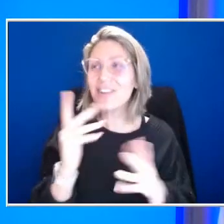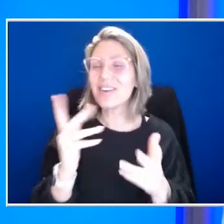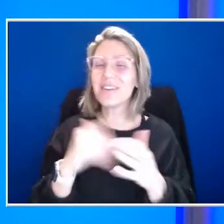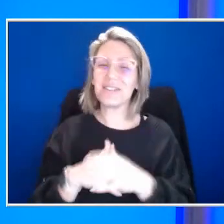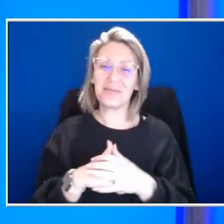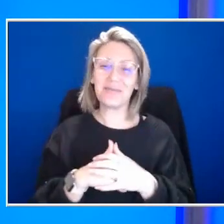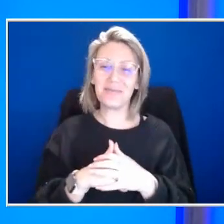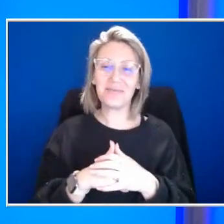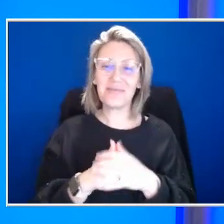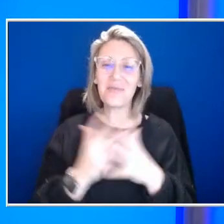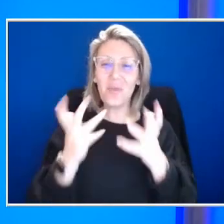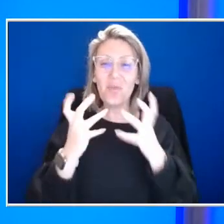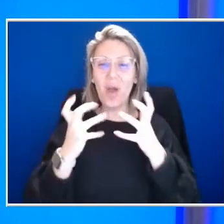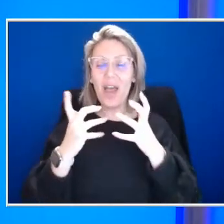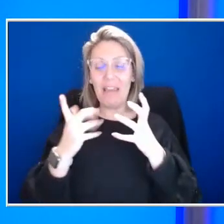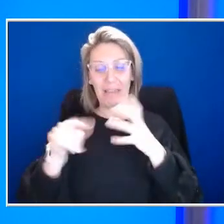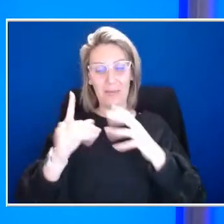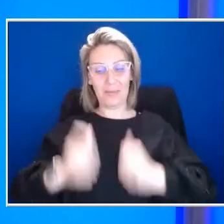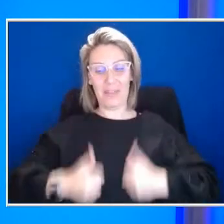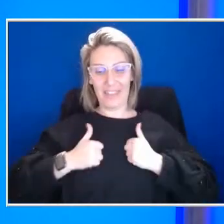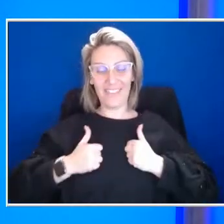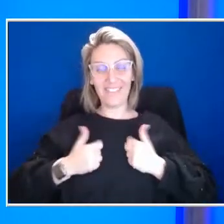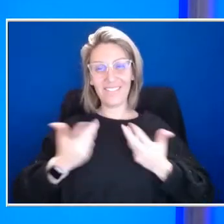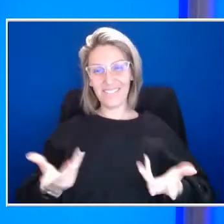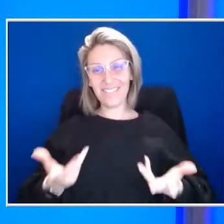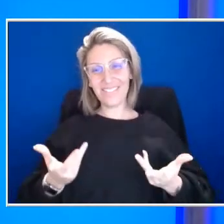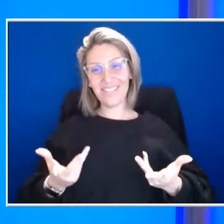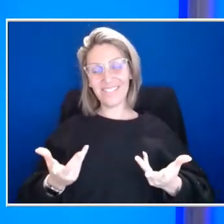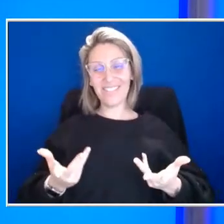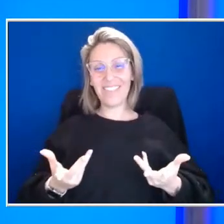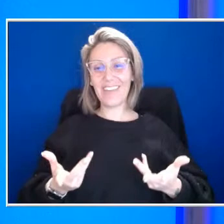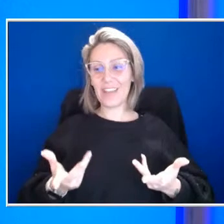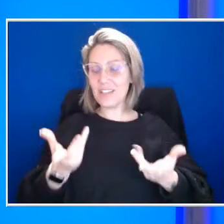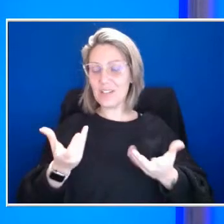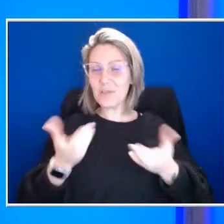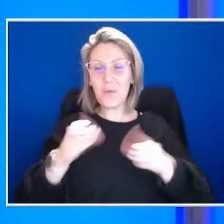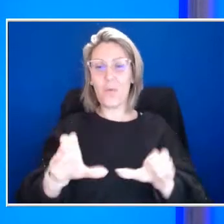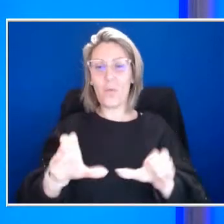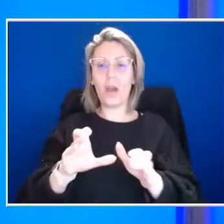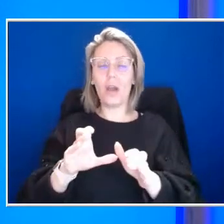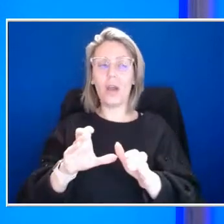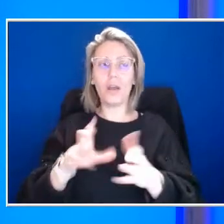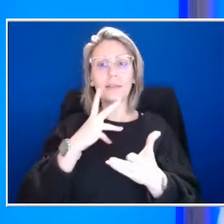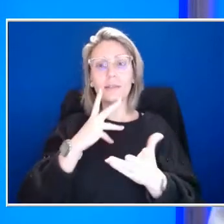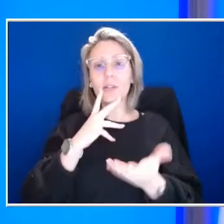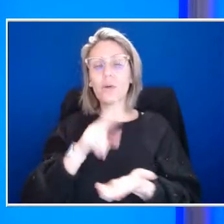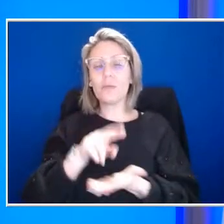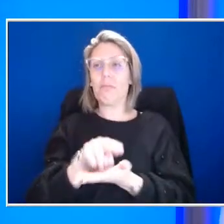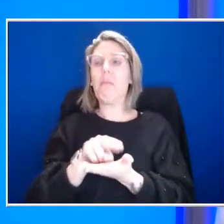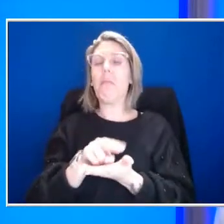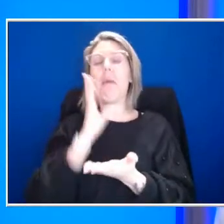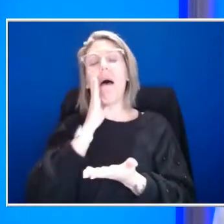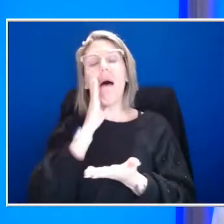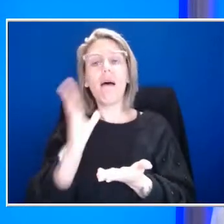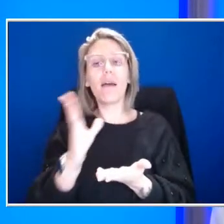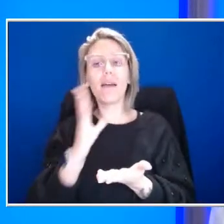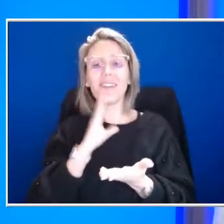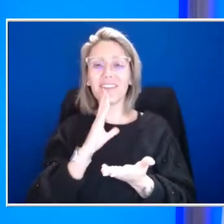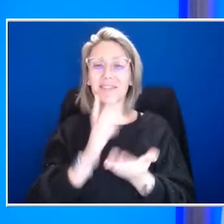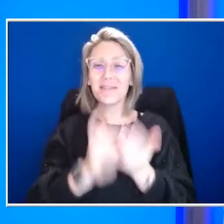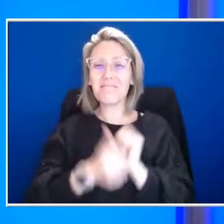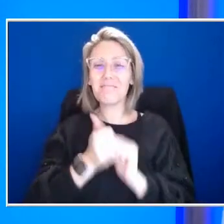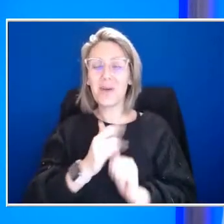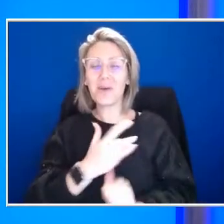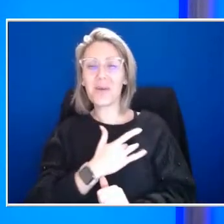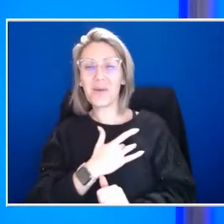want them to live life. We don't want them to be in a bed, and that's most rewarding. That's most fulfilling, but also it's most depressing